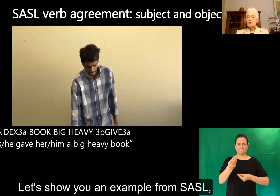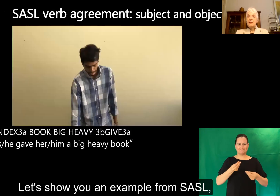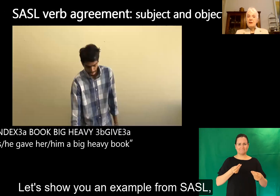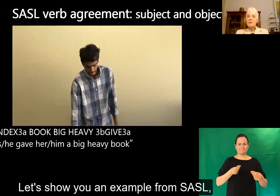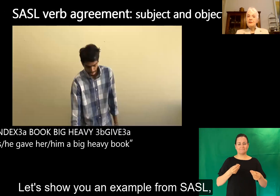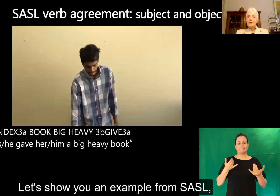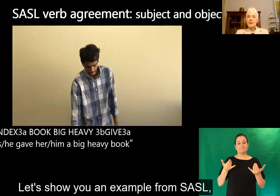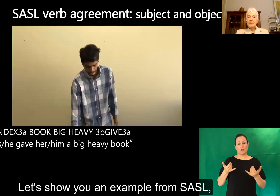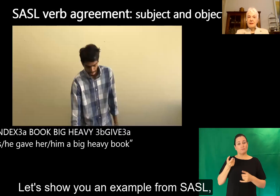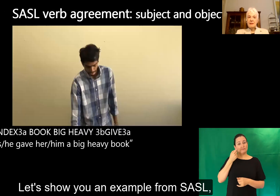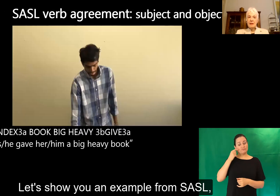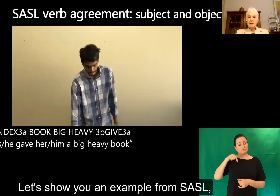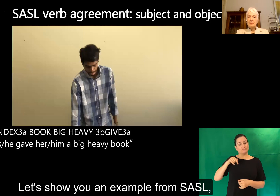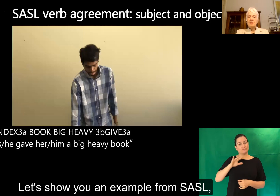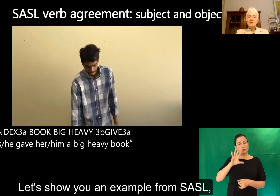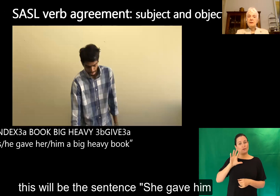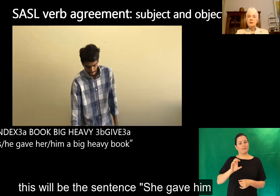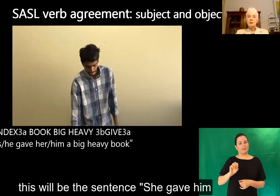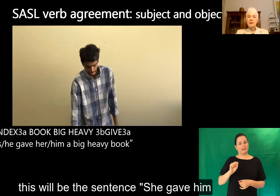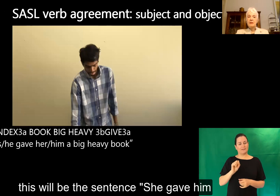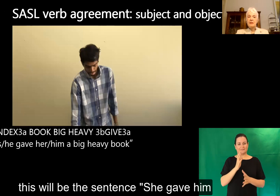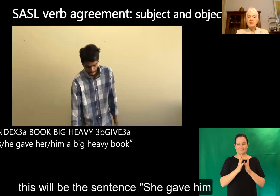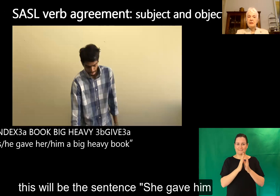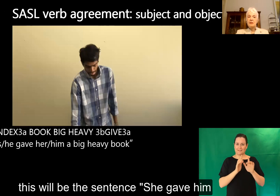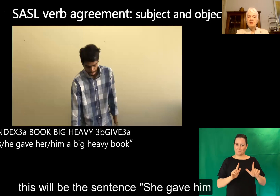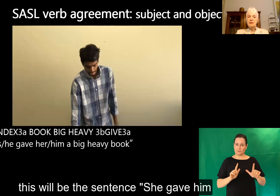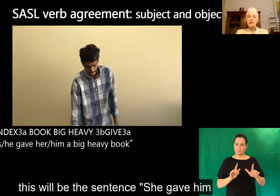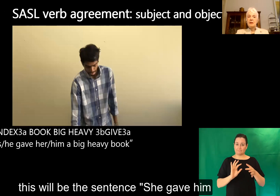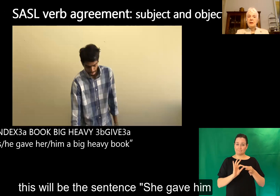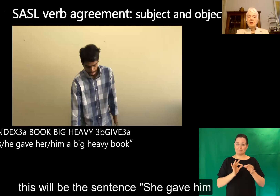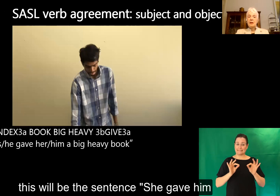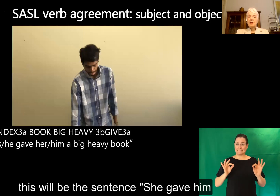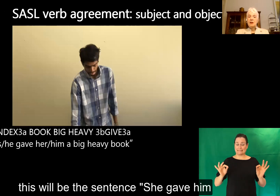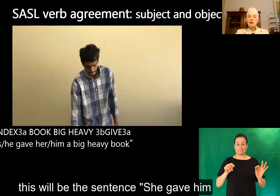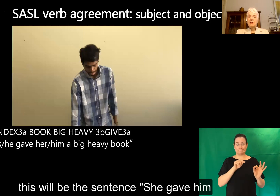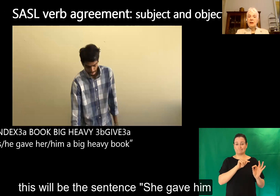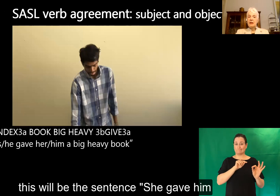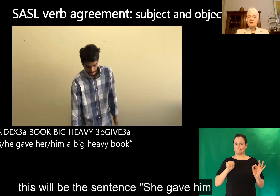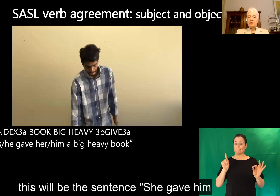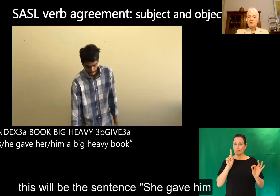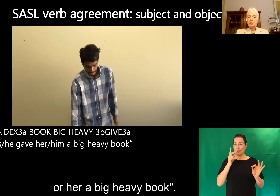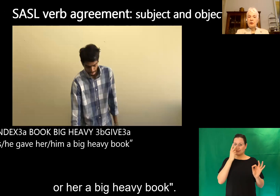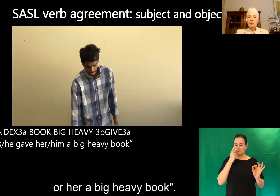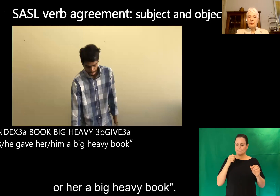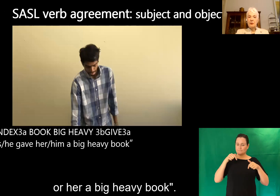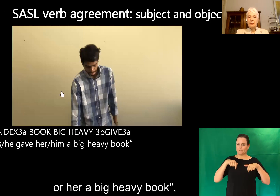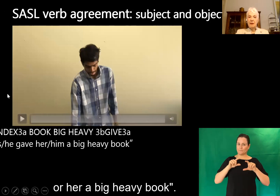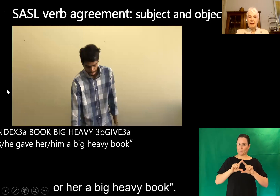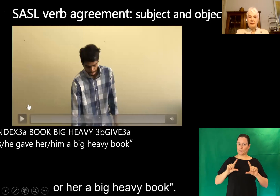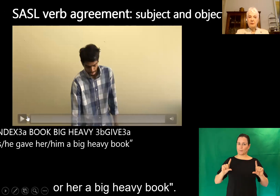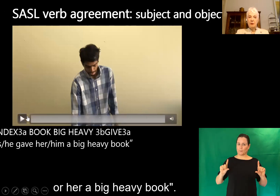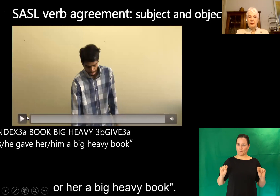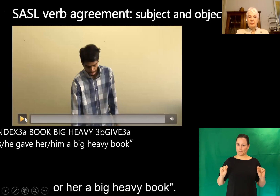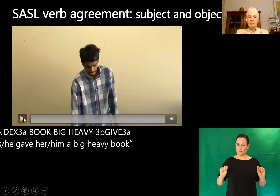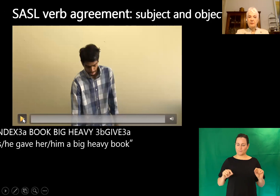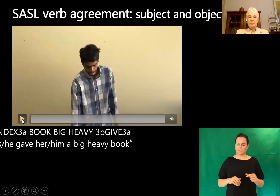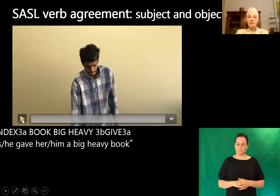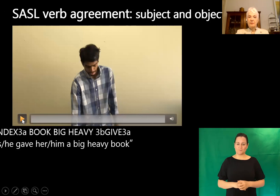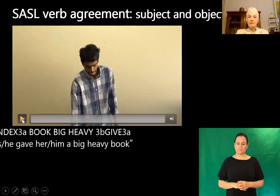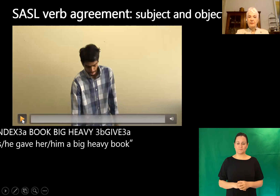Let's show you an example from SALS. This will be the sentence, she gave him or her a big heavy